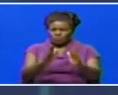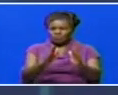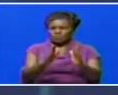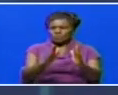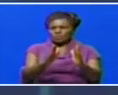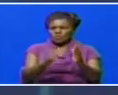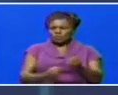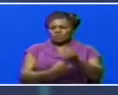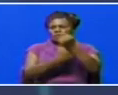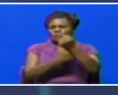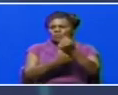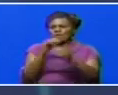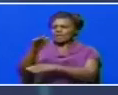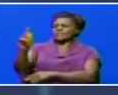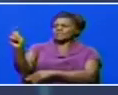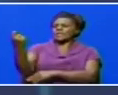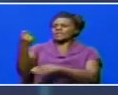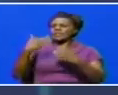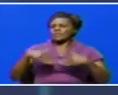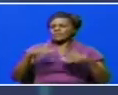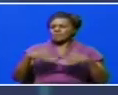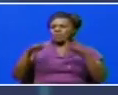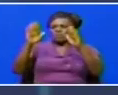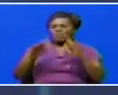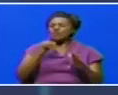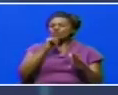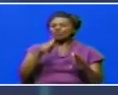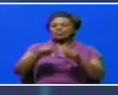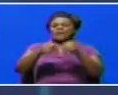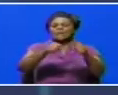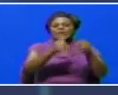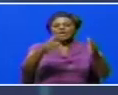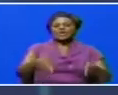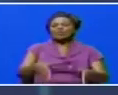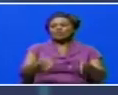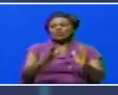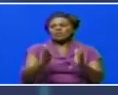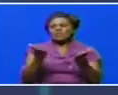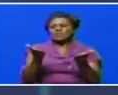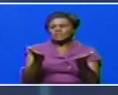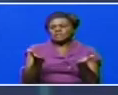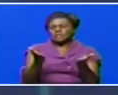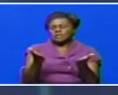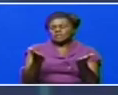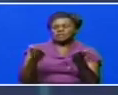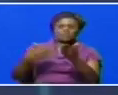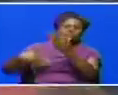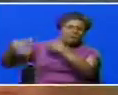deficit. He further urged Kenyans demonstrating not to vandalize roads, as this is a setback for the